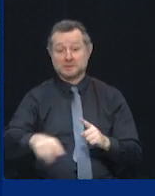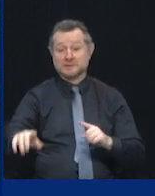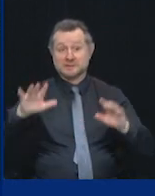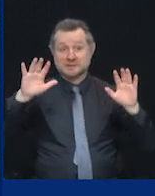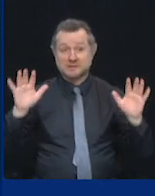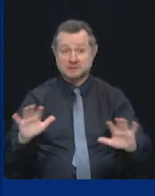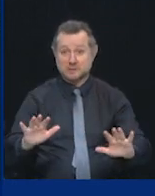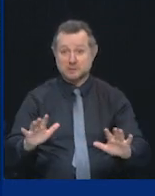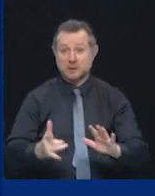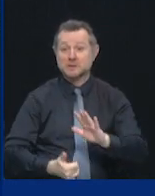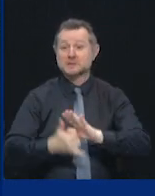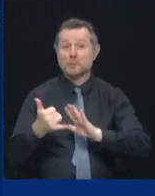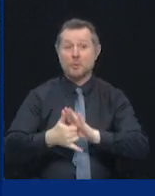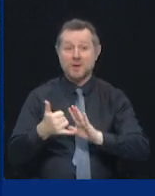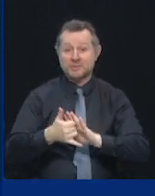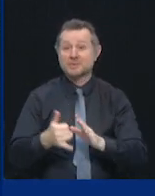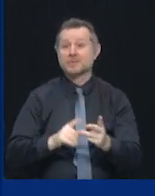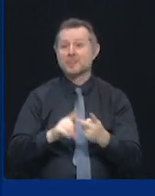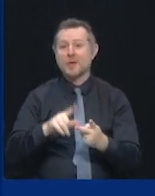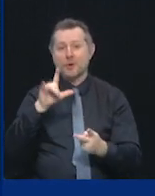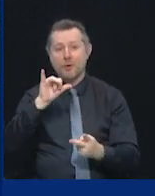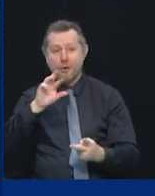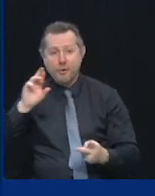Subway, LIRR, and Metro North hubs.